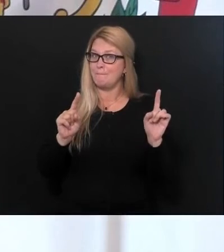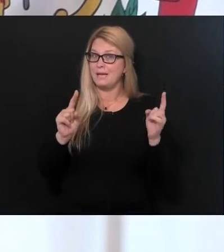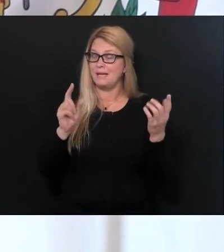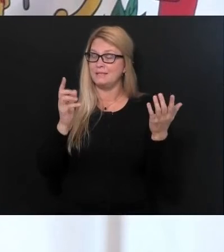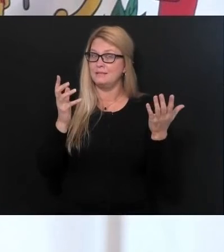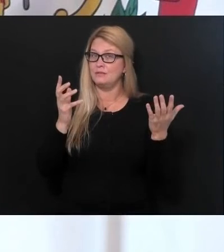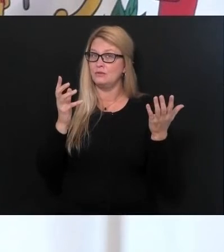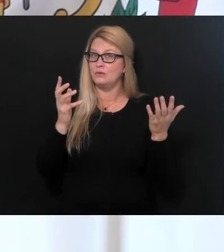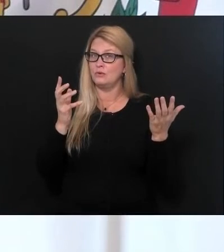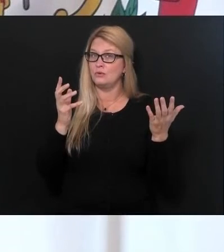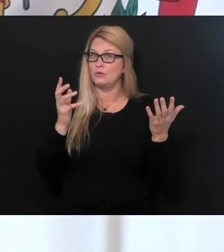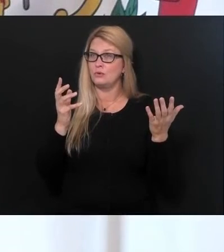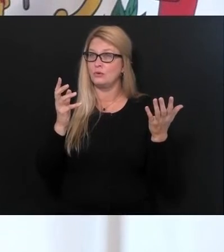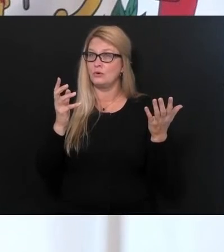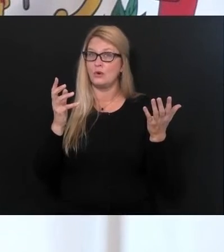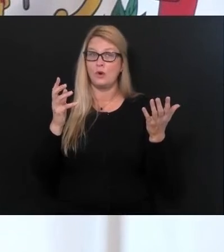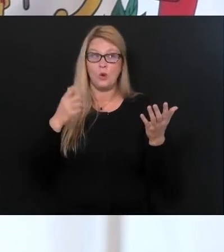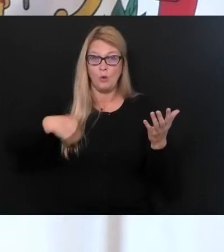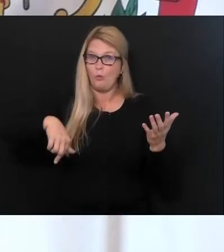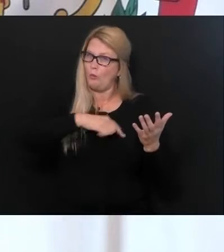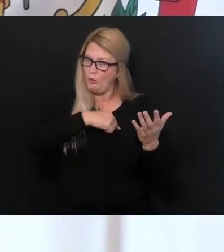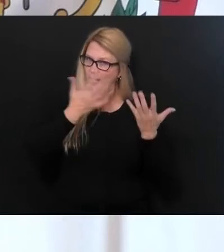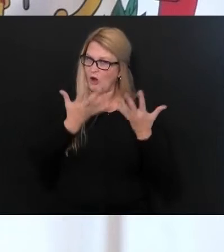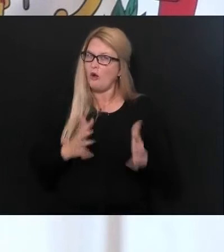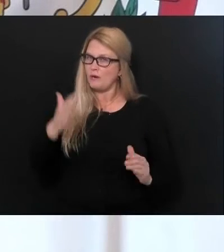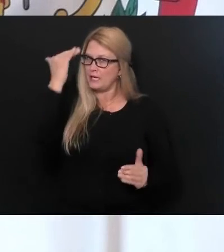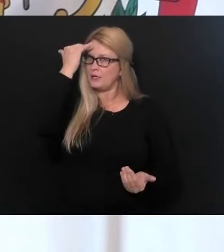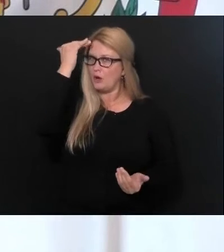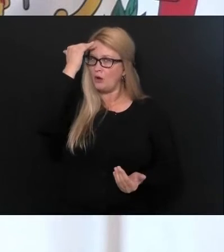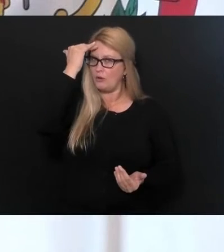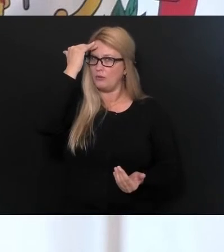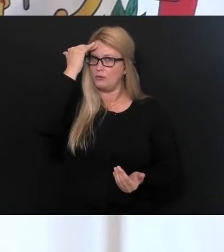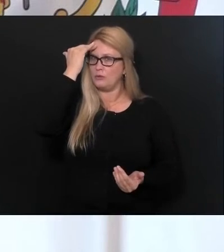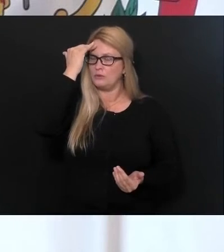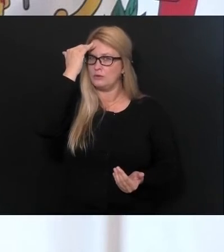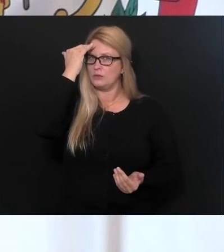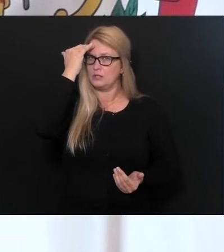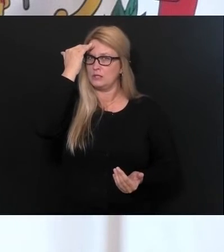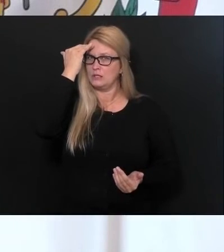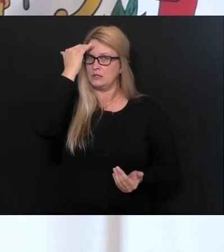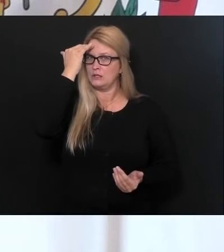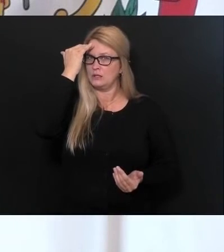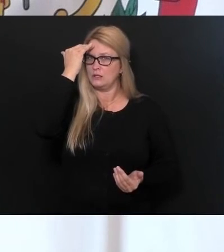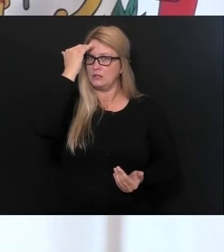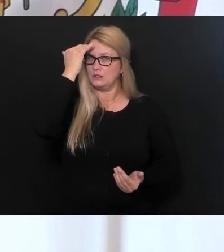alone. All of us know the